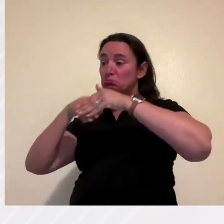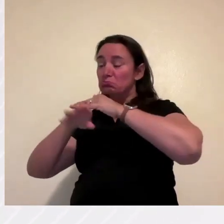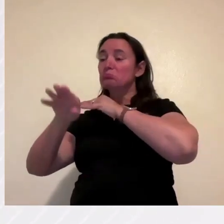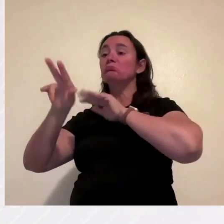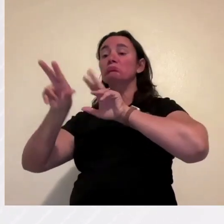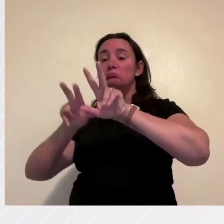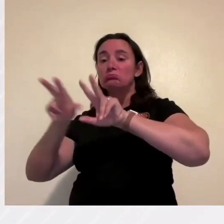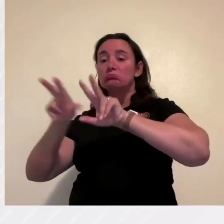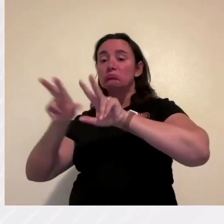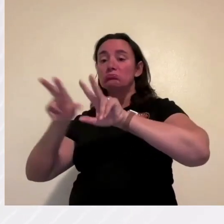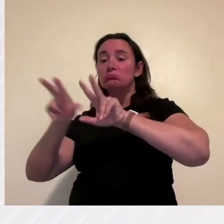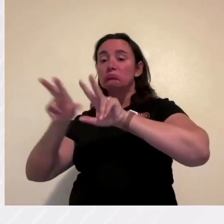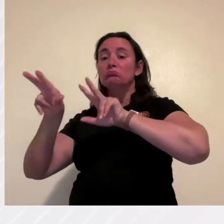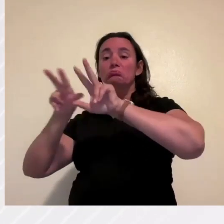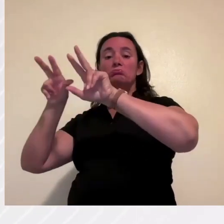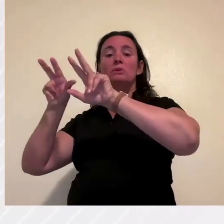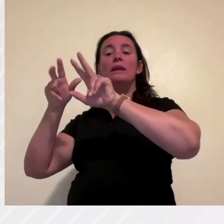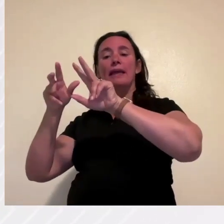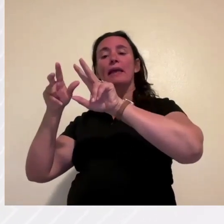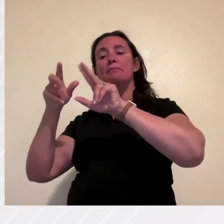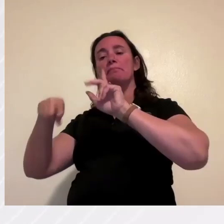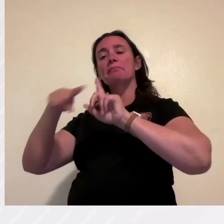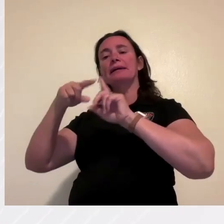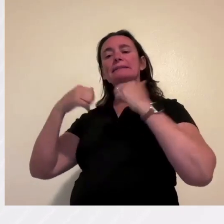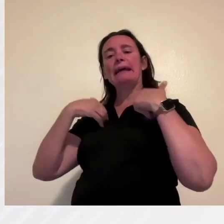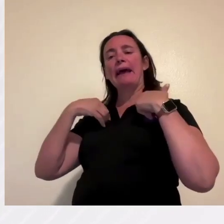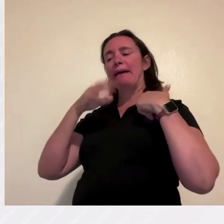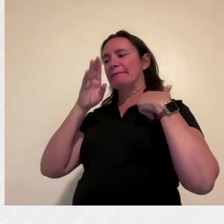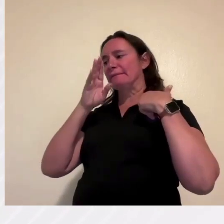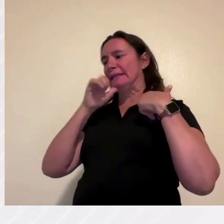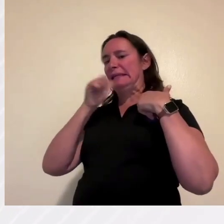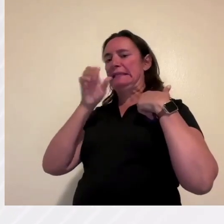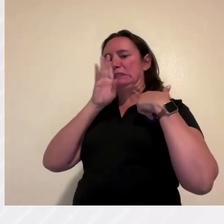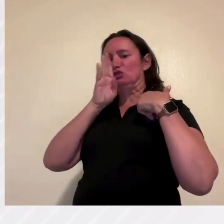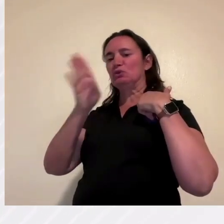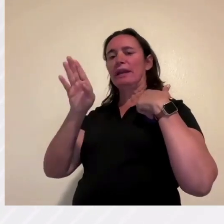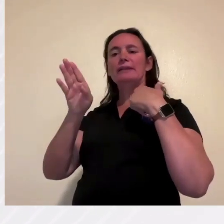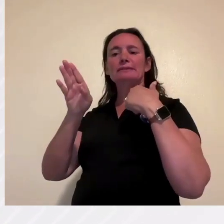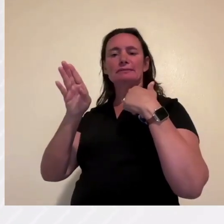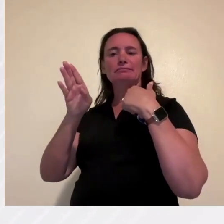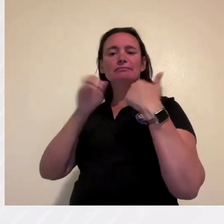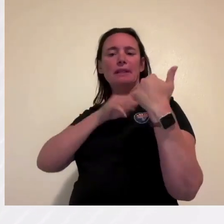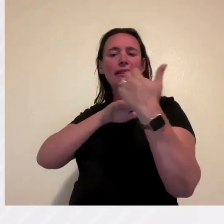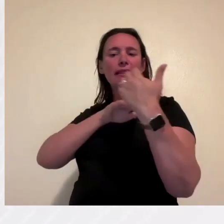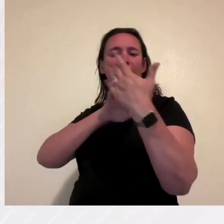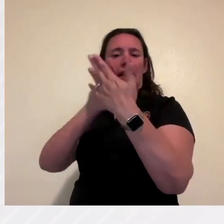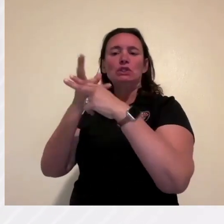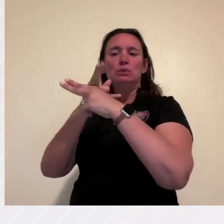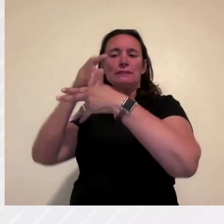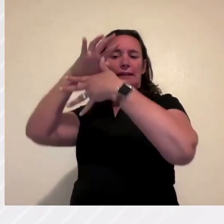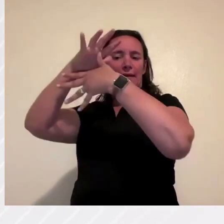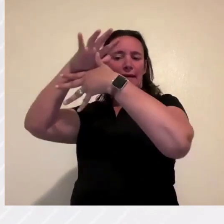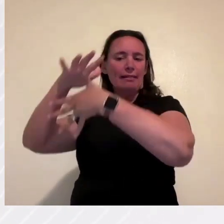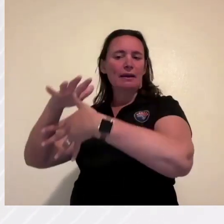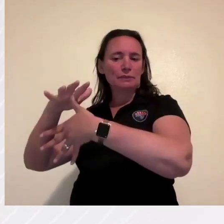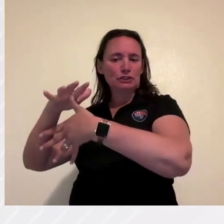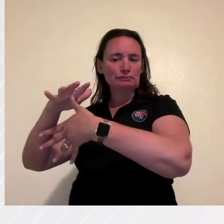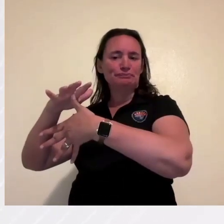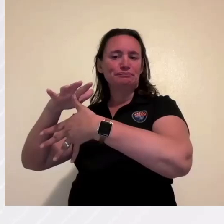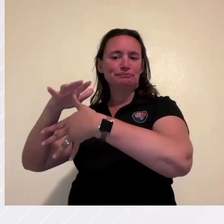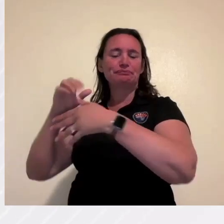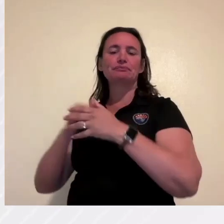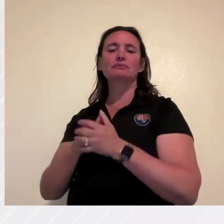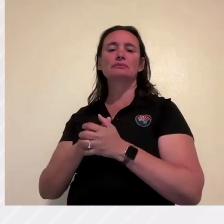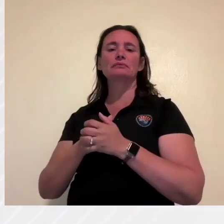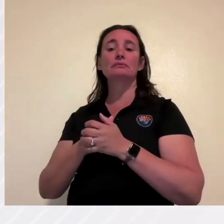They're also making indirect line and utilizing the aerial resources. The other thing I wanted to point out that firefighters are doing, we're in